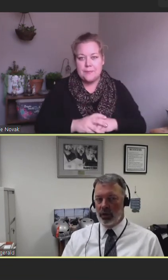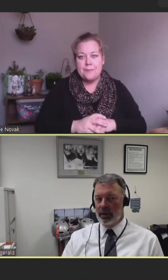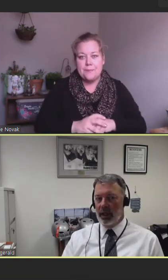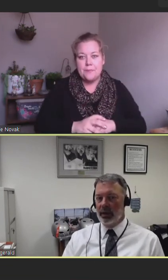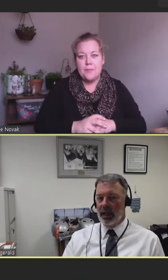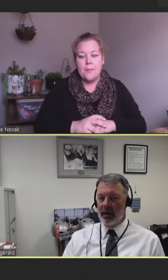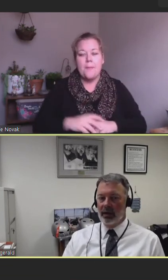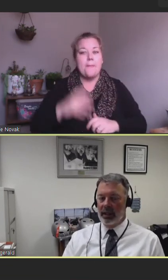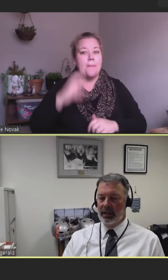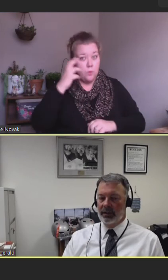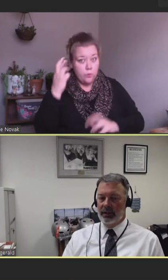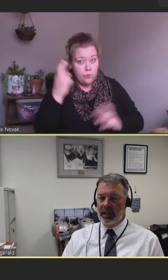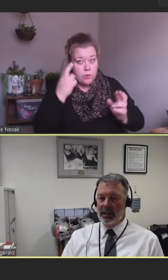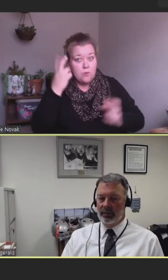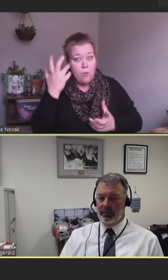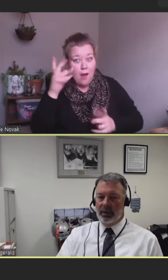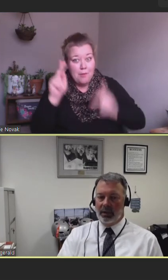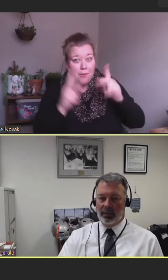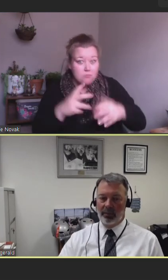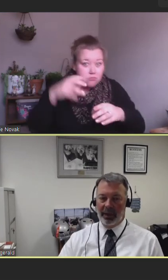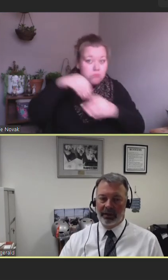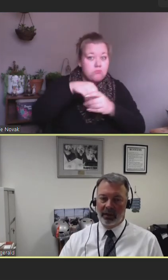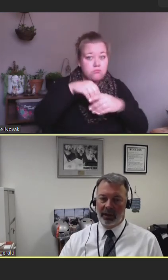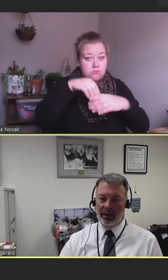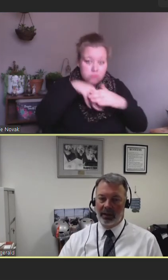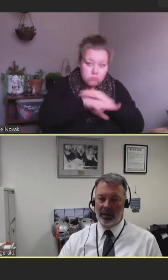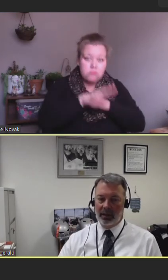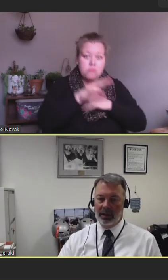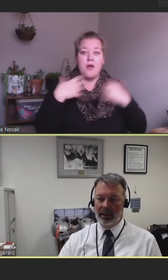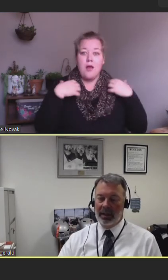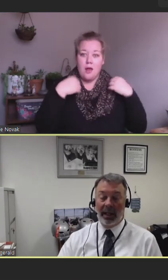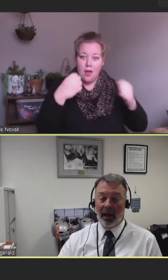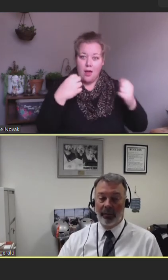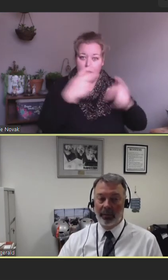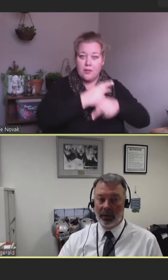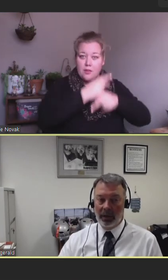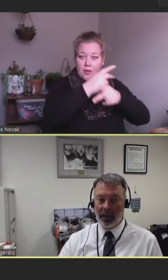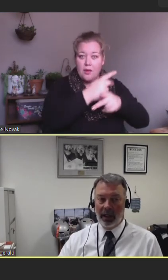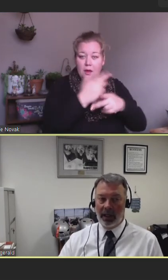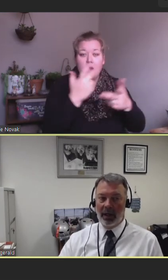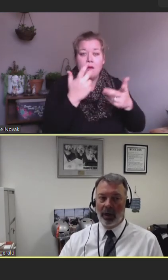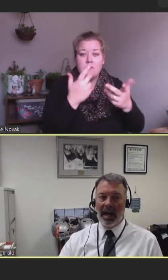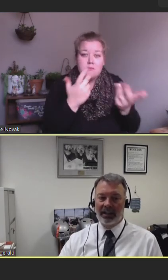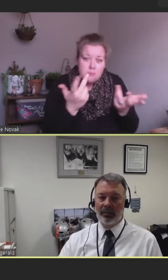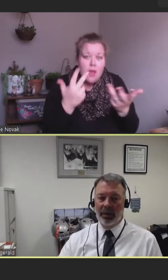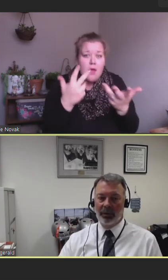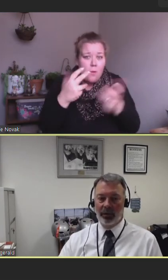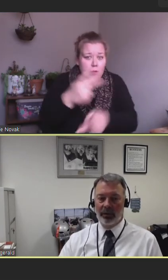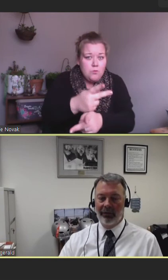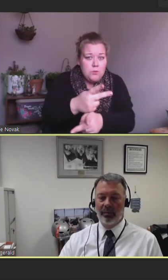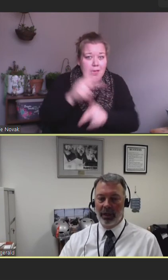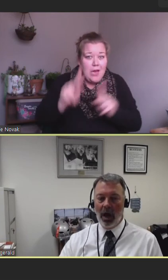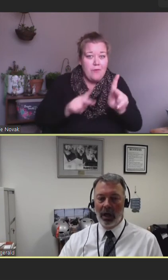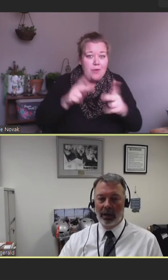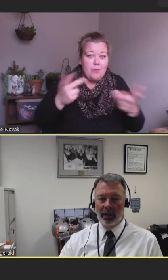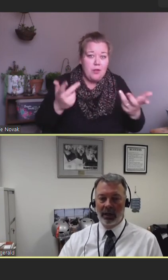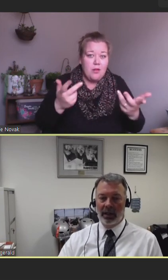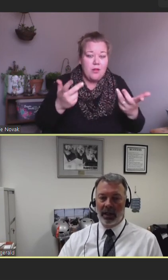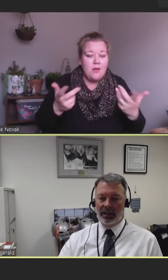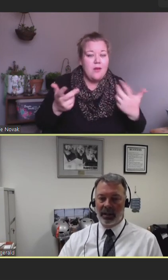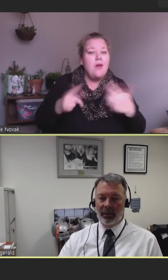chose to go into healthcare is you know basically to take care of people. And again, we're asking people to do it even